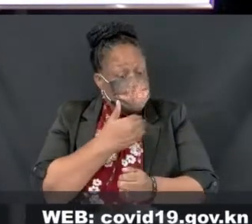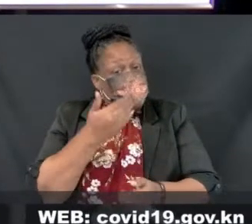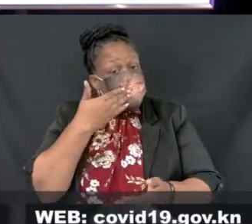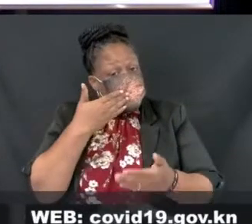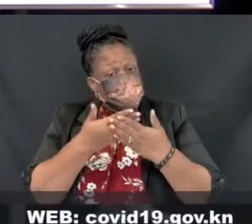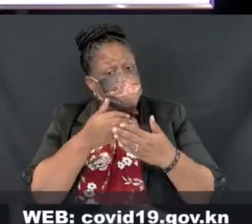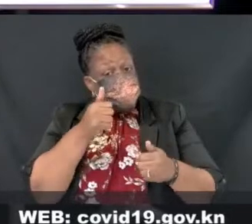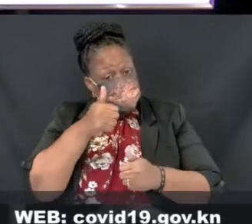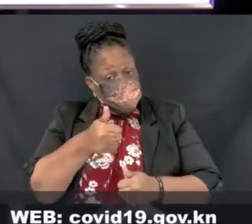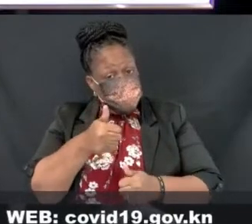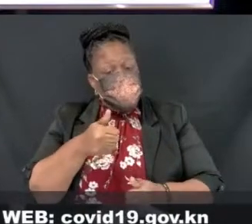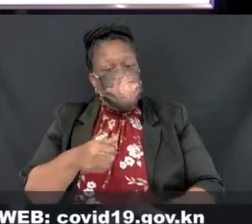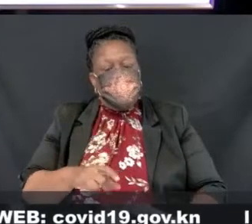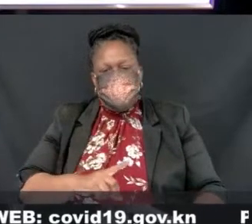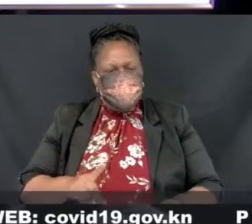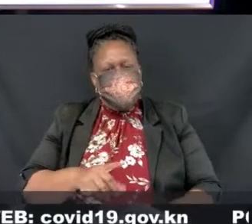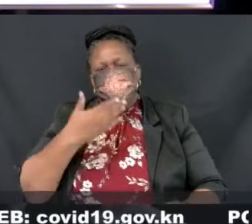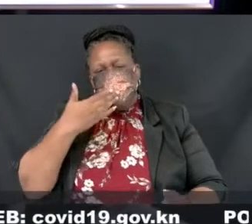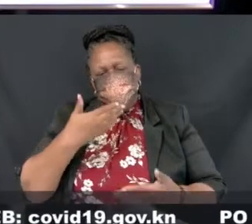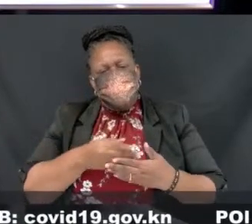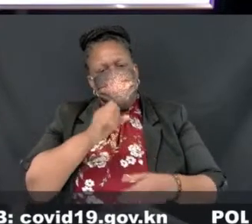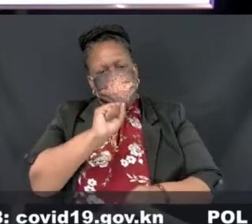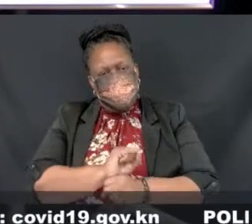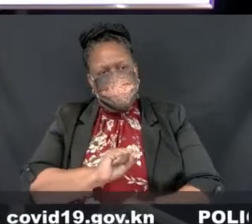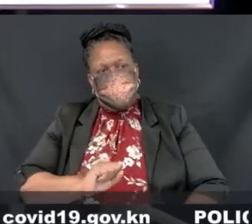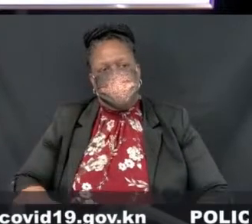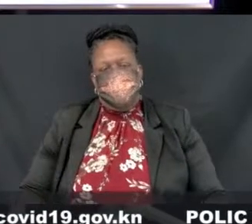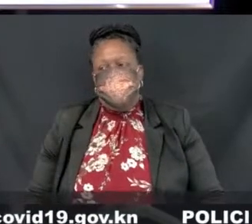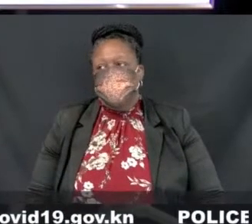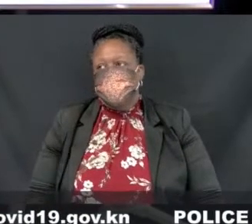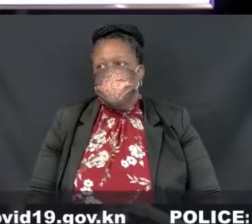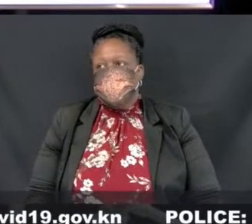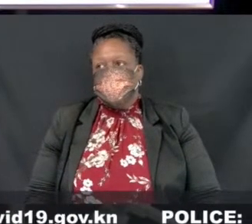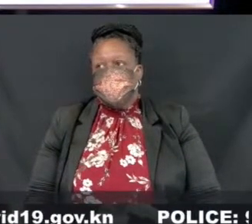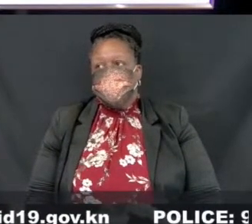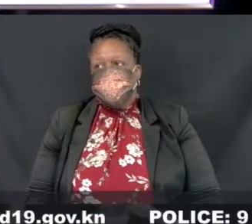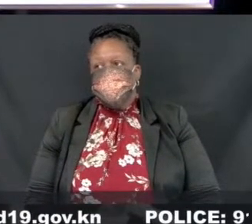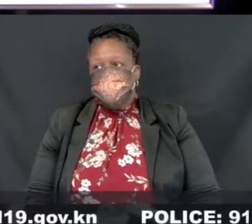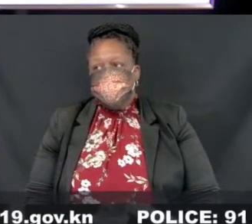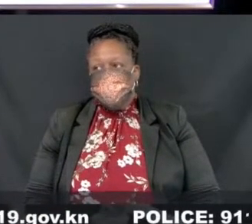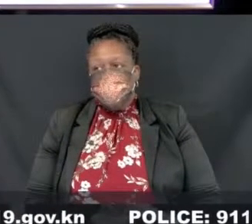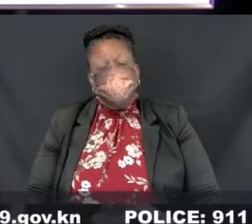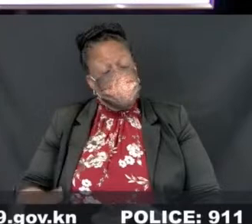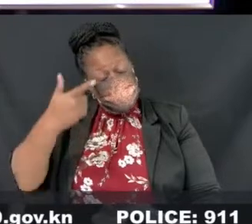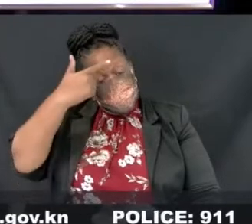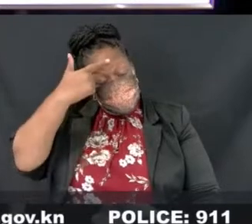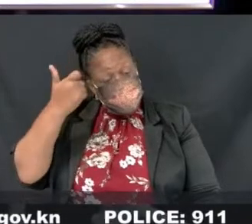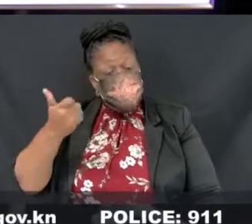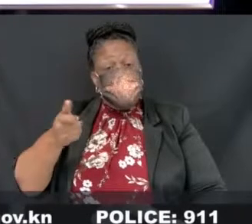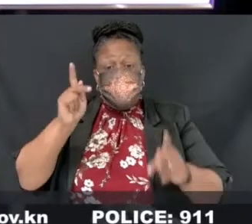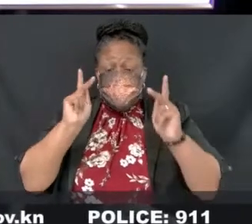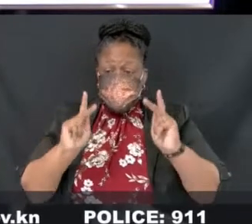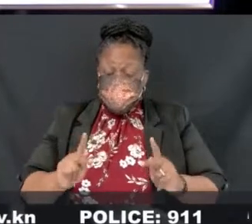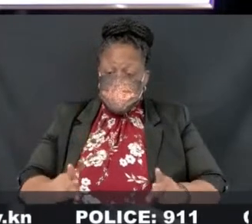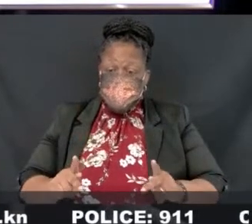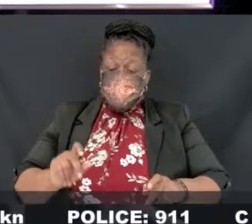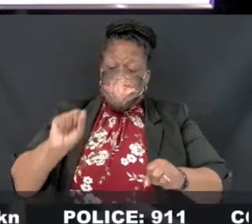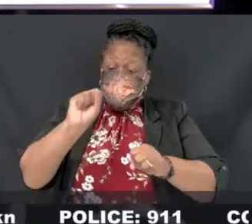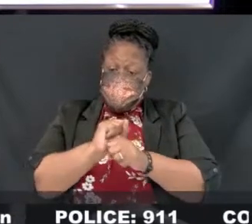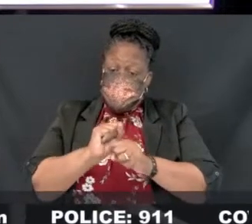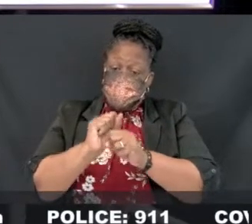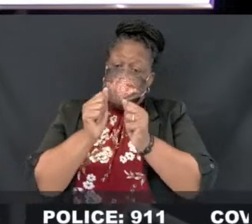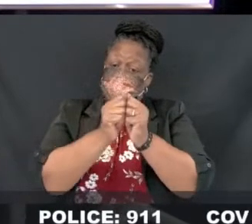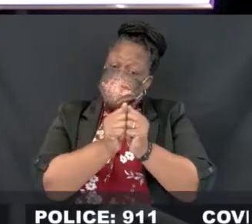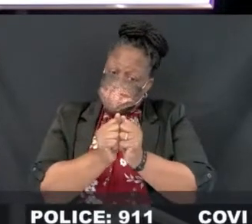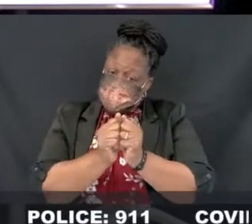we had no blueprint of past experience to guide us. It was because we as a people remained united in our efforts why we